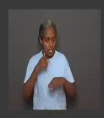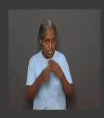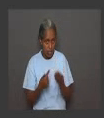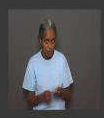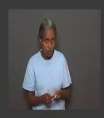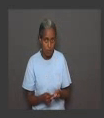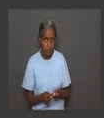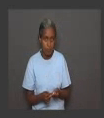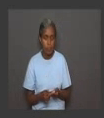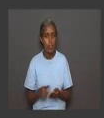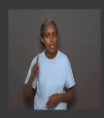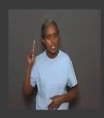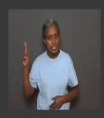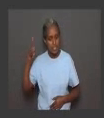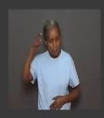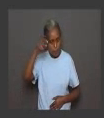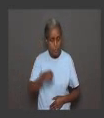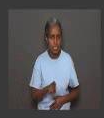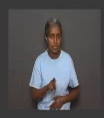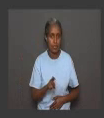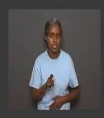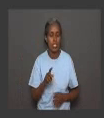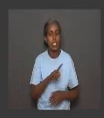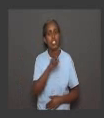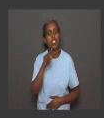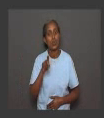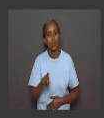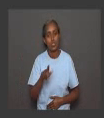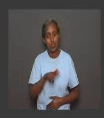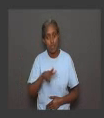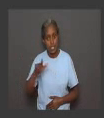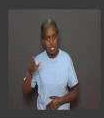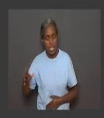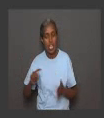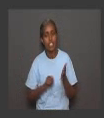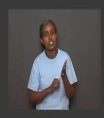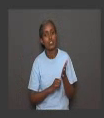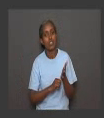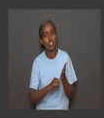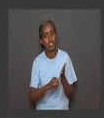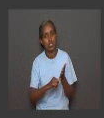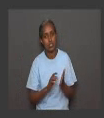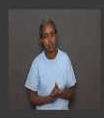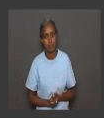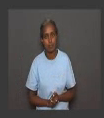Therefore, this must be the equation of the line tangent.